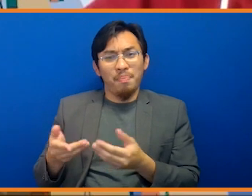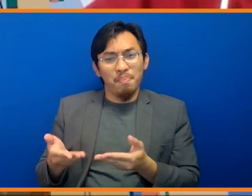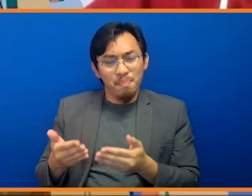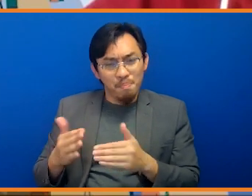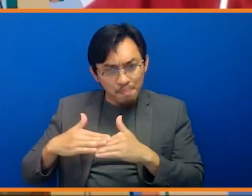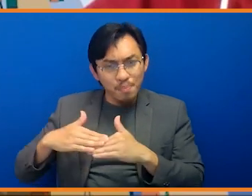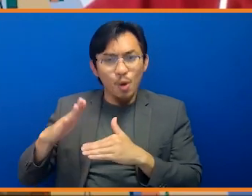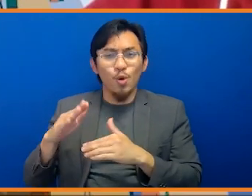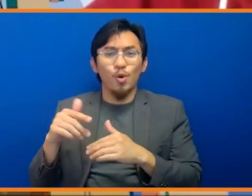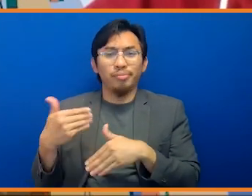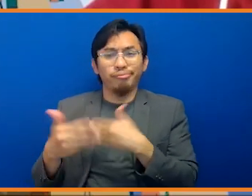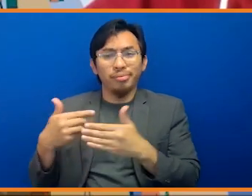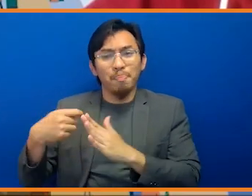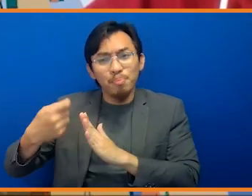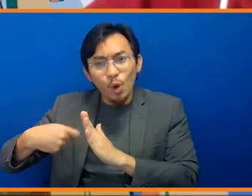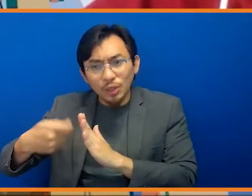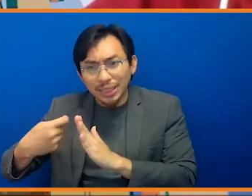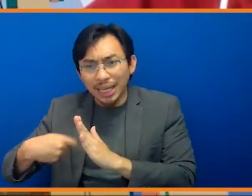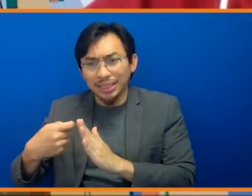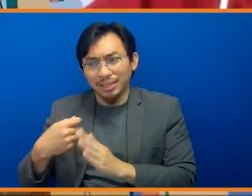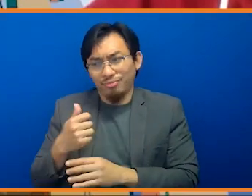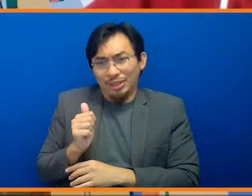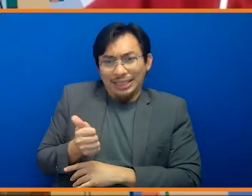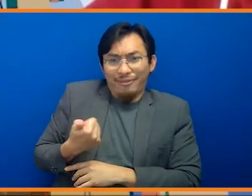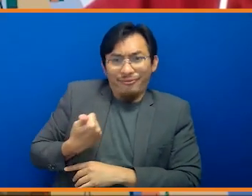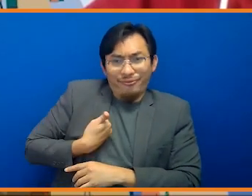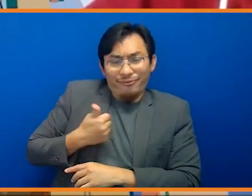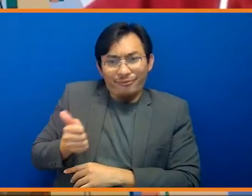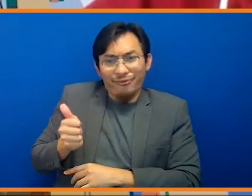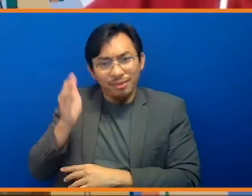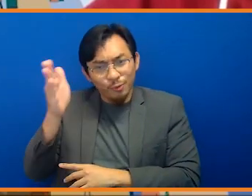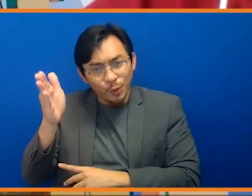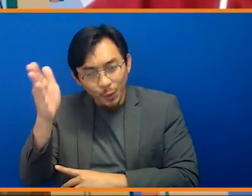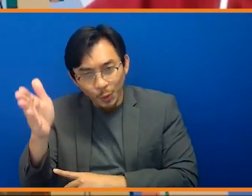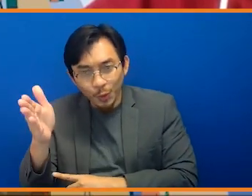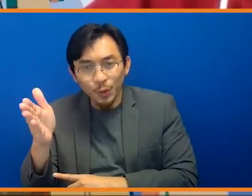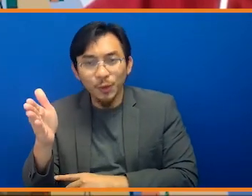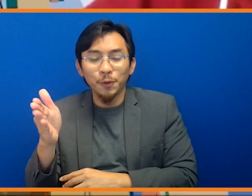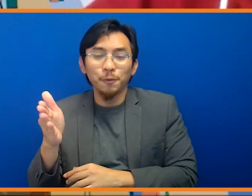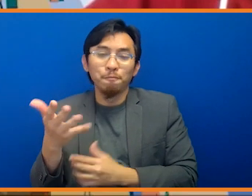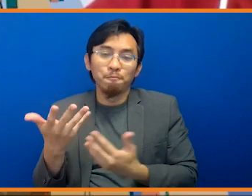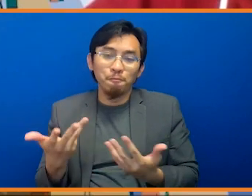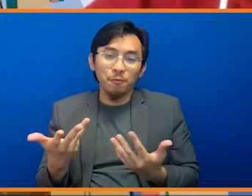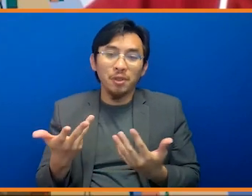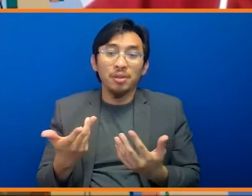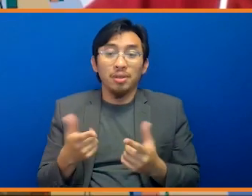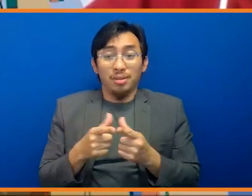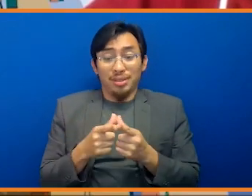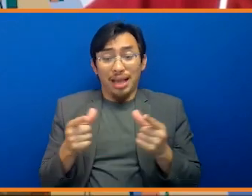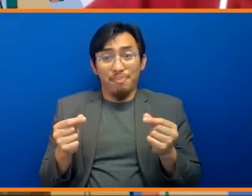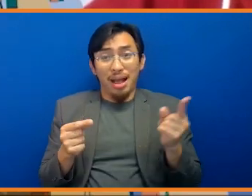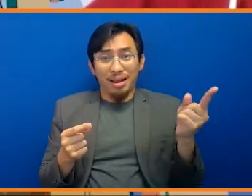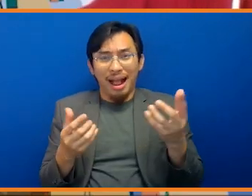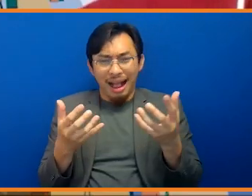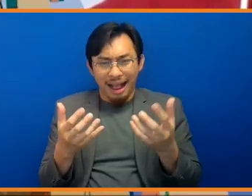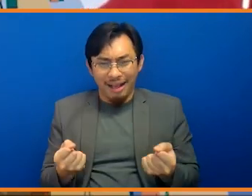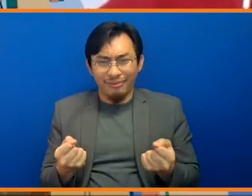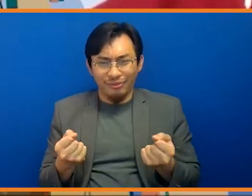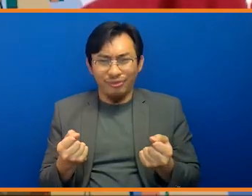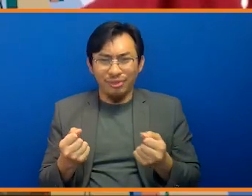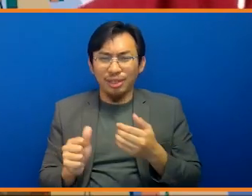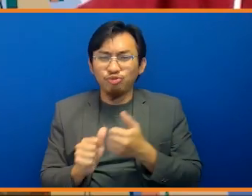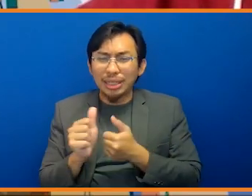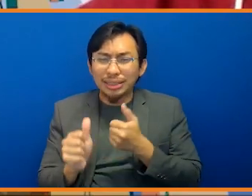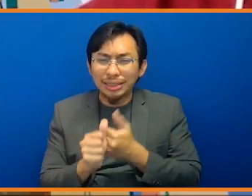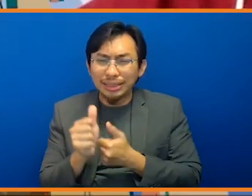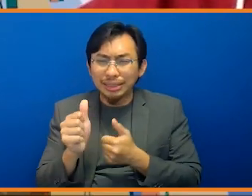to learning or to protect their own self in the futures. Likewise, Japan still has a huge risk